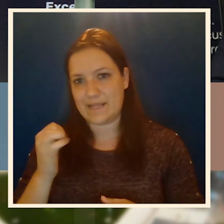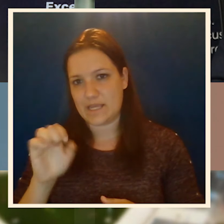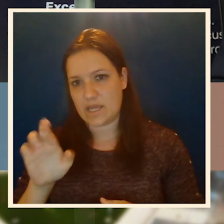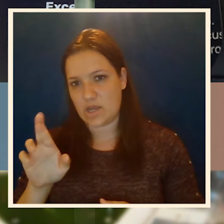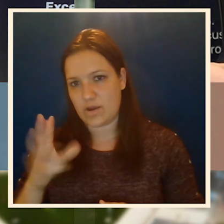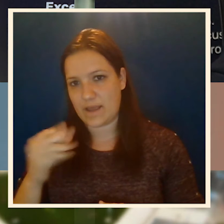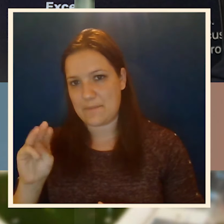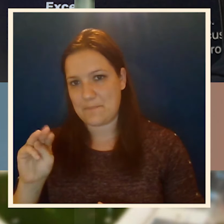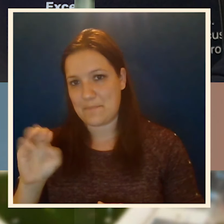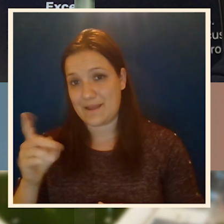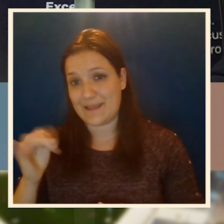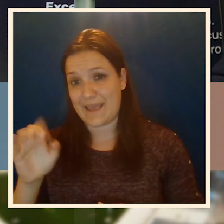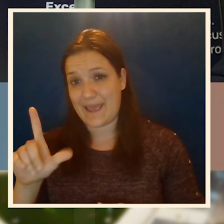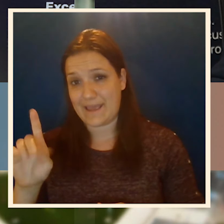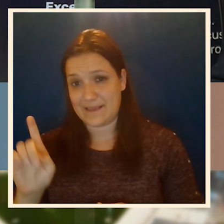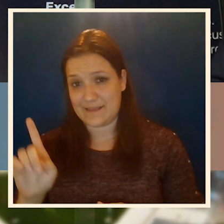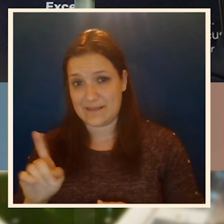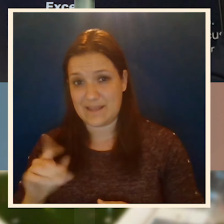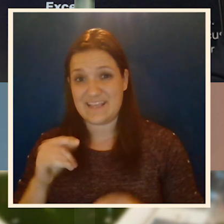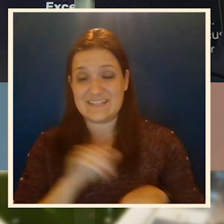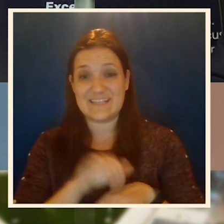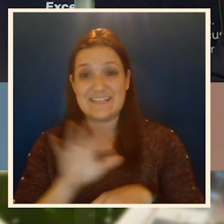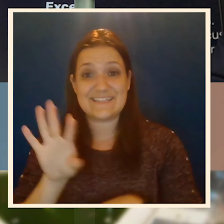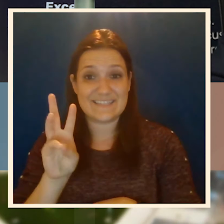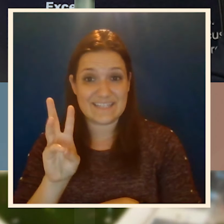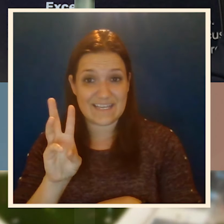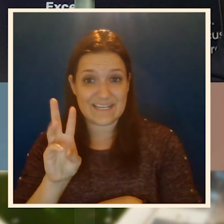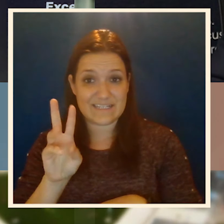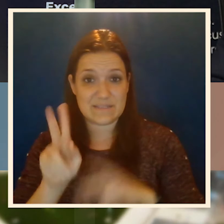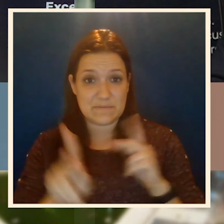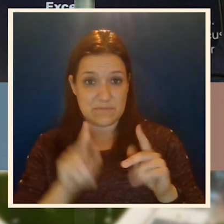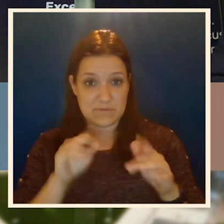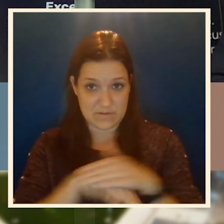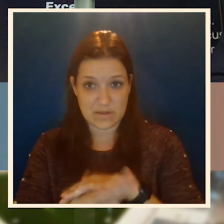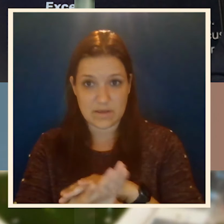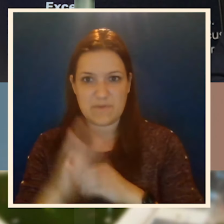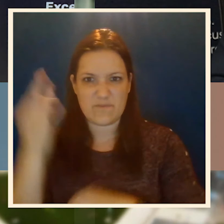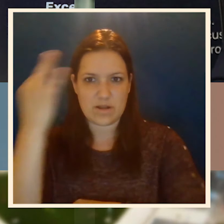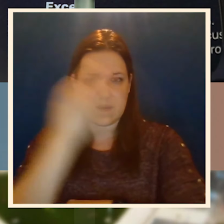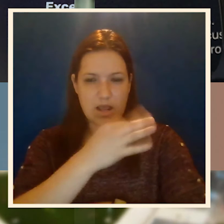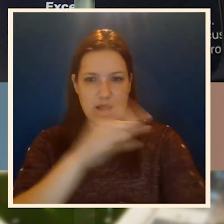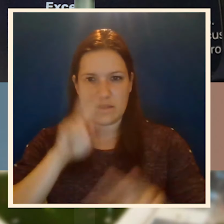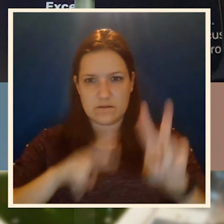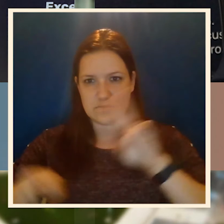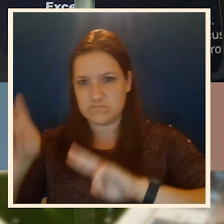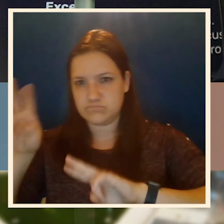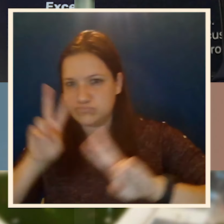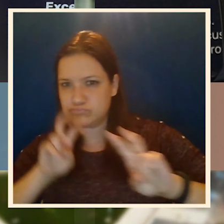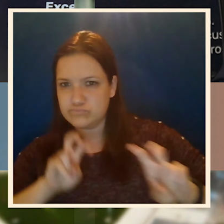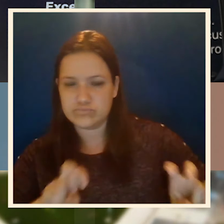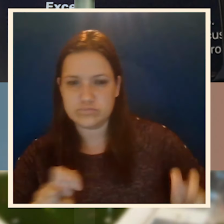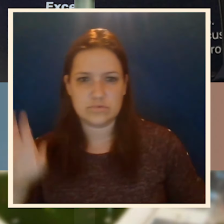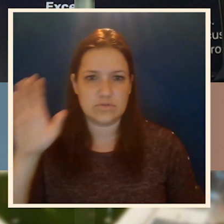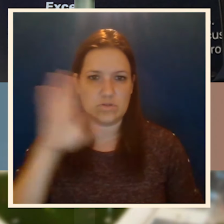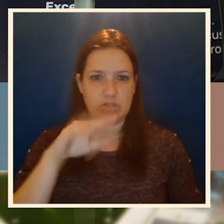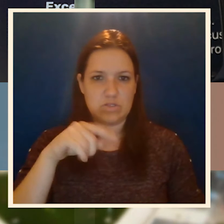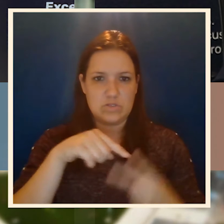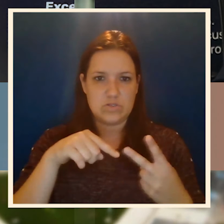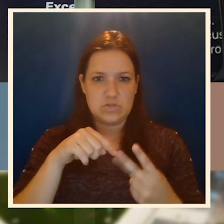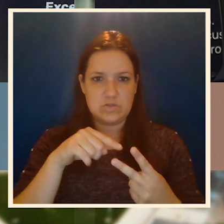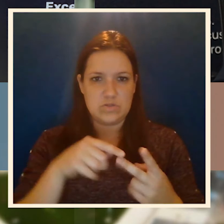and they sent six surveyors here on site for 9 days. specifically to look at these